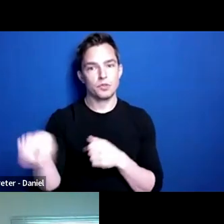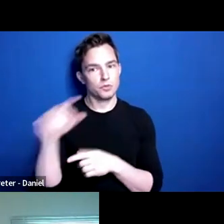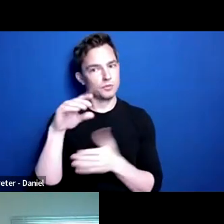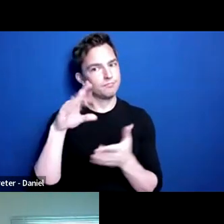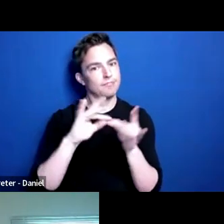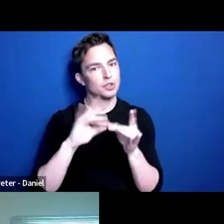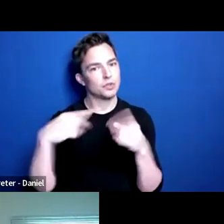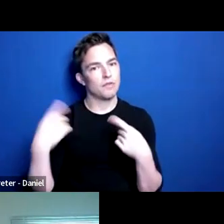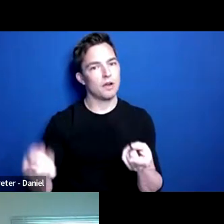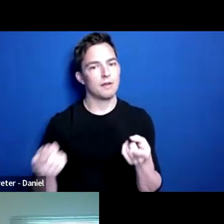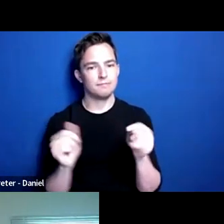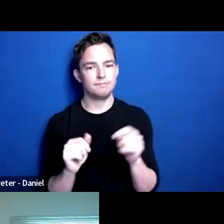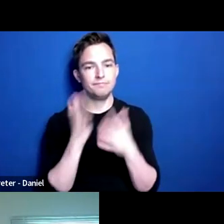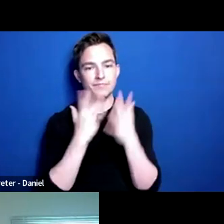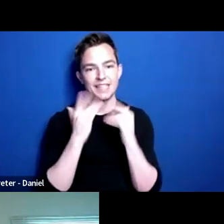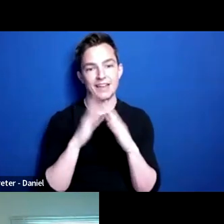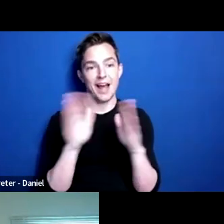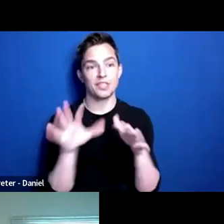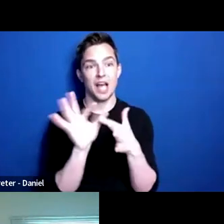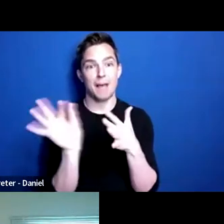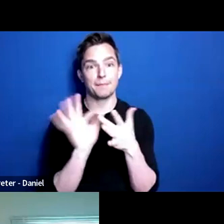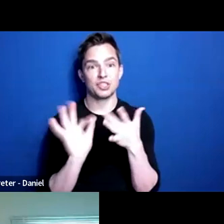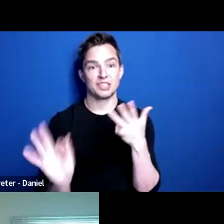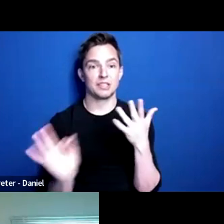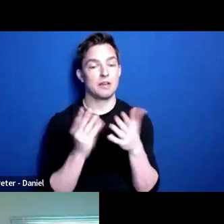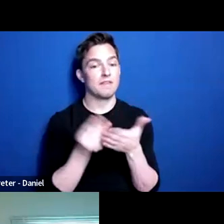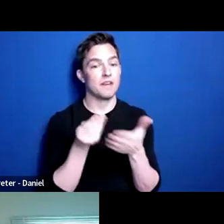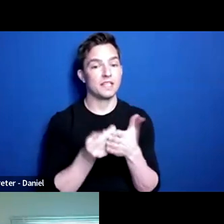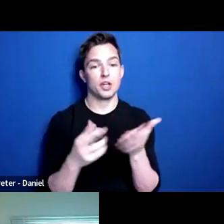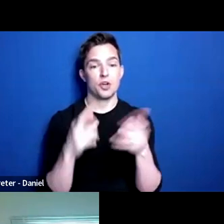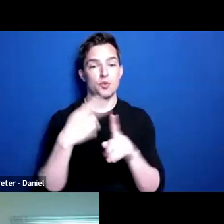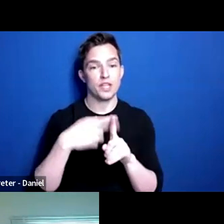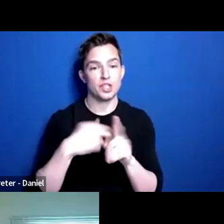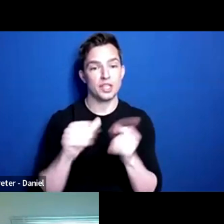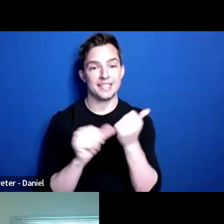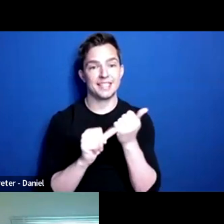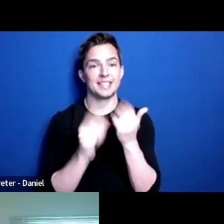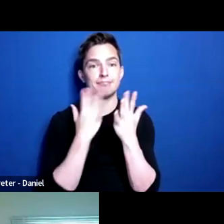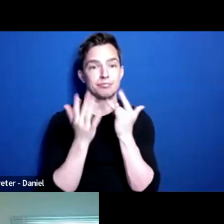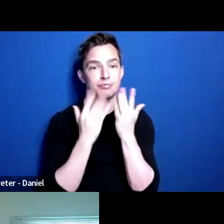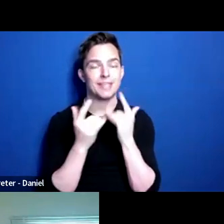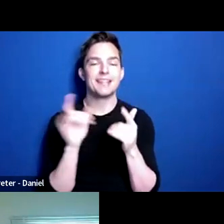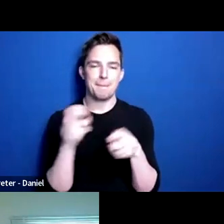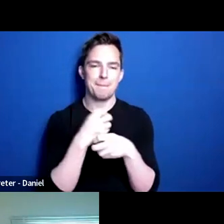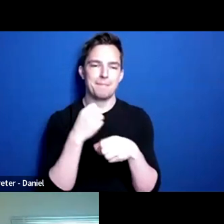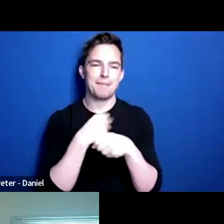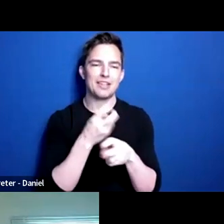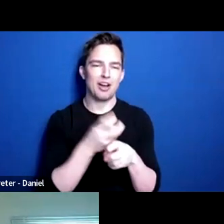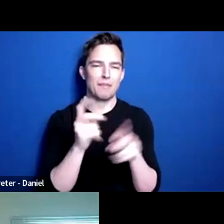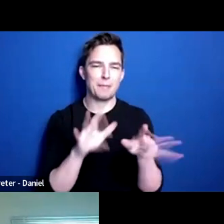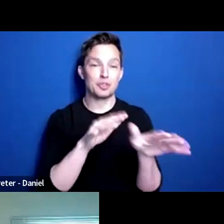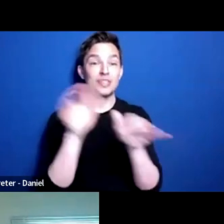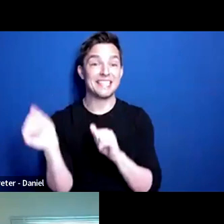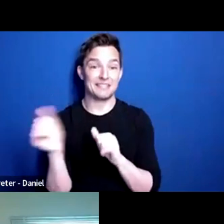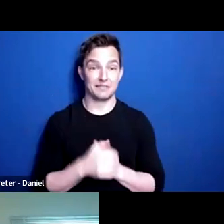far, the lack of the housing options or funding or rental assistance is what makes it so difficult for folks to leave.